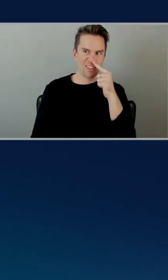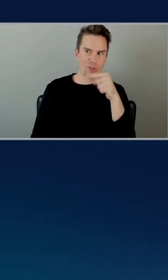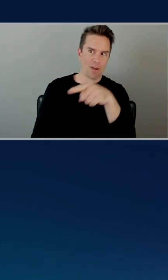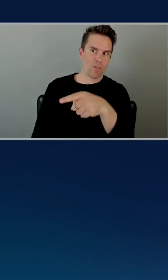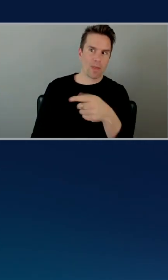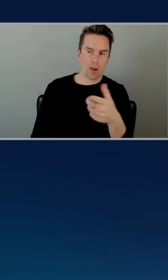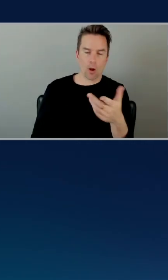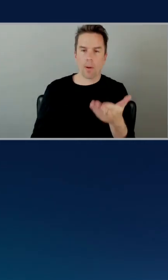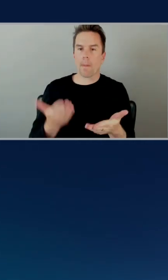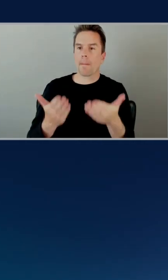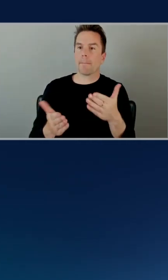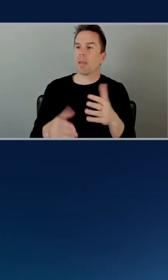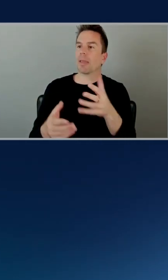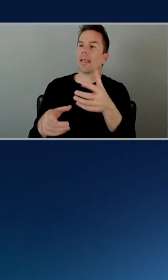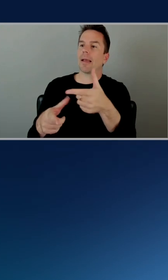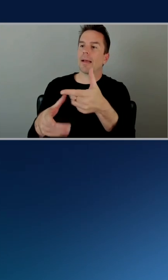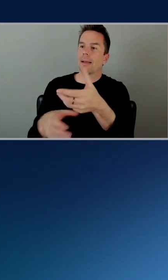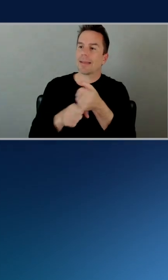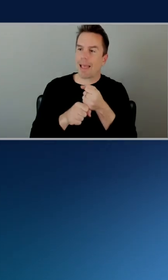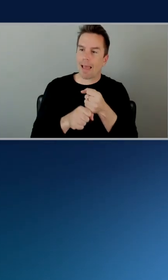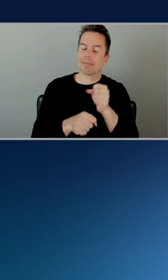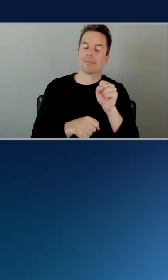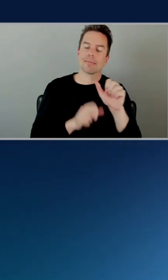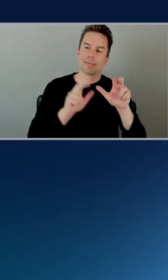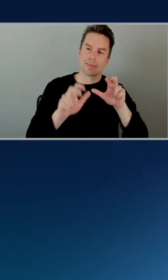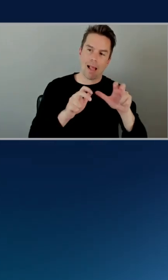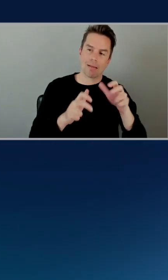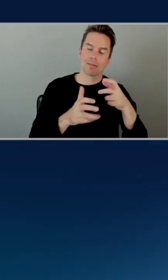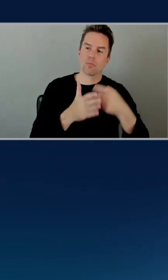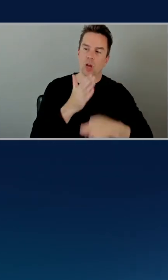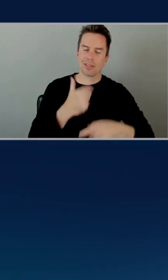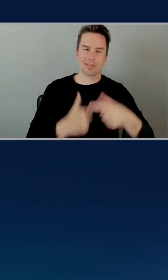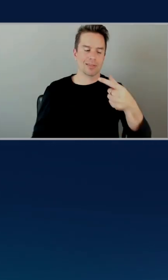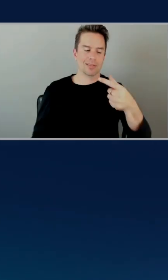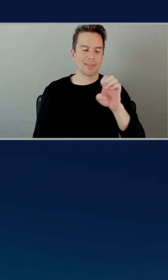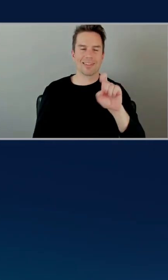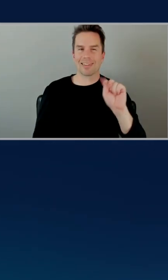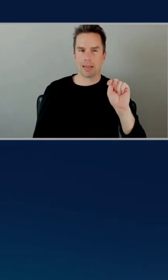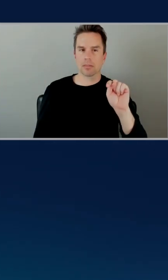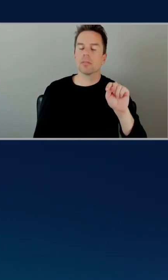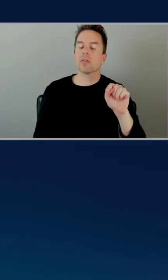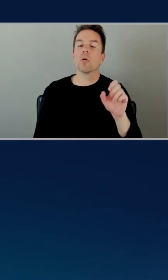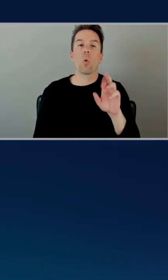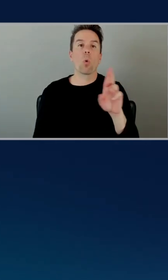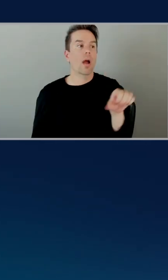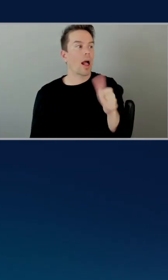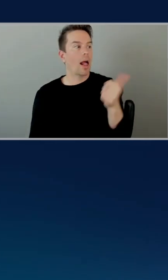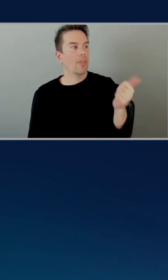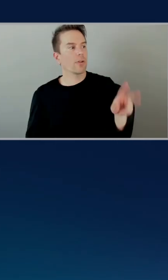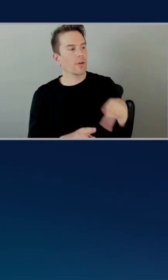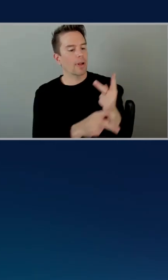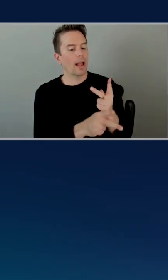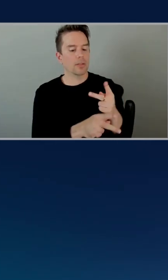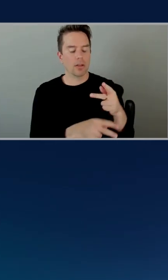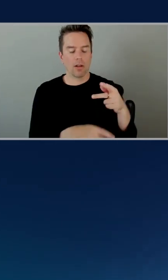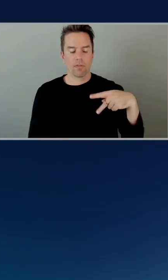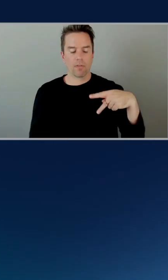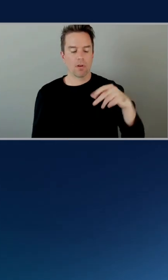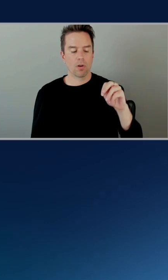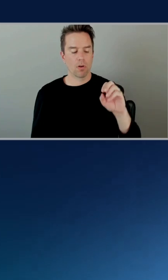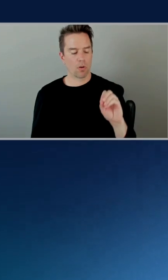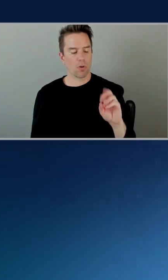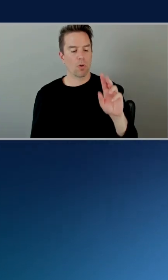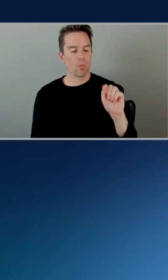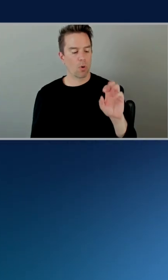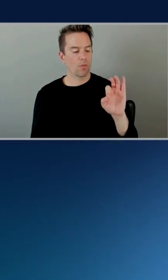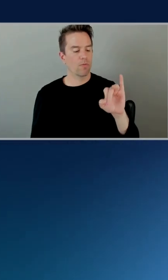stock prices. Oh. Or other portfolio and stock type APIs you might have. The